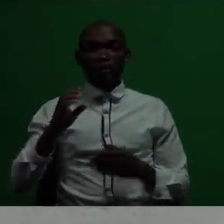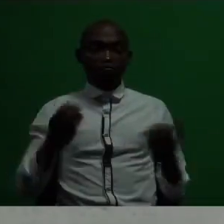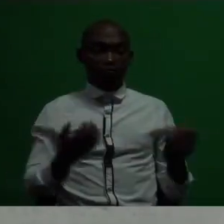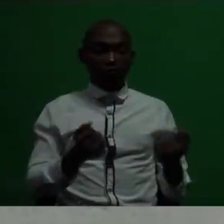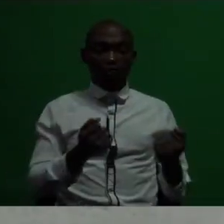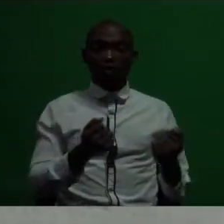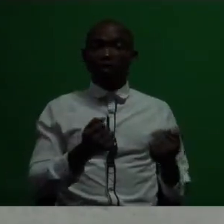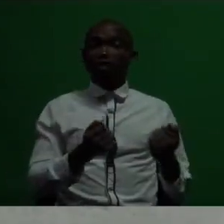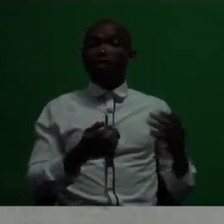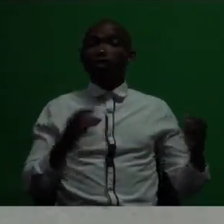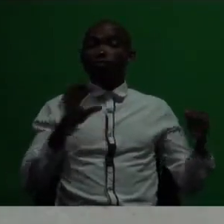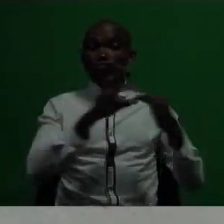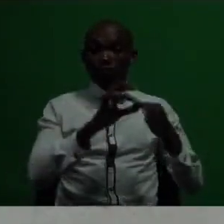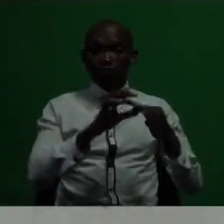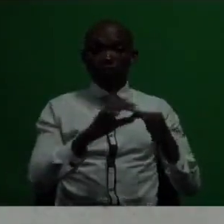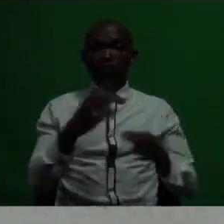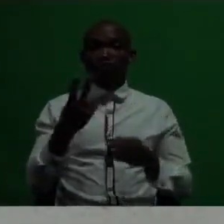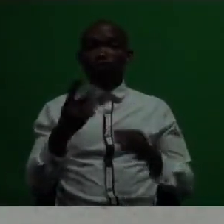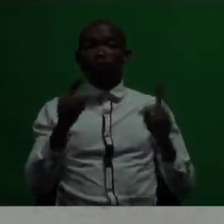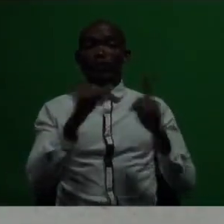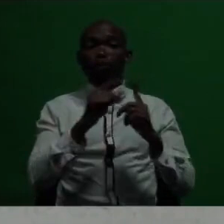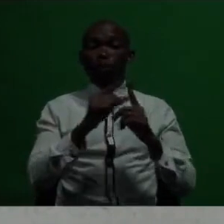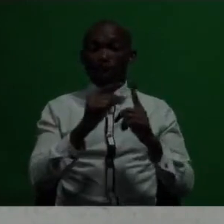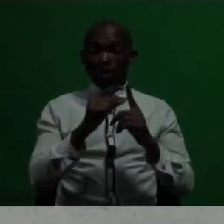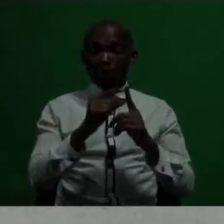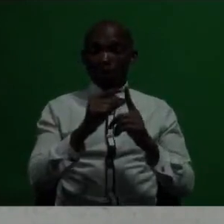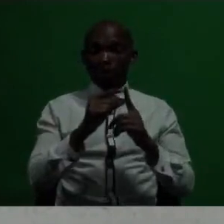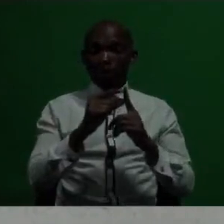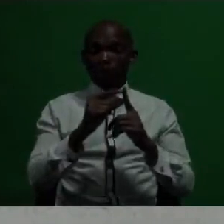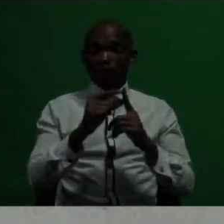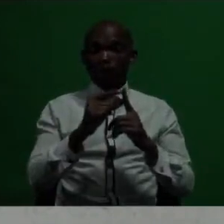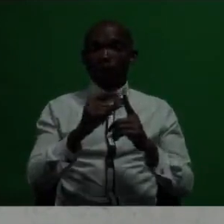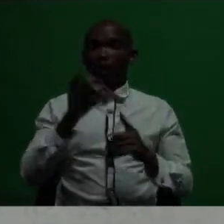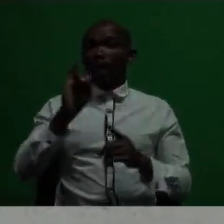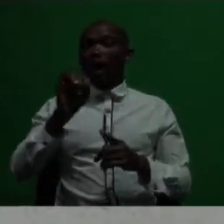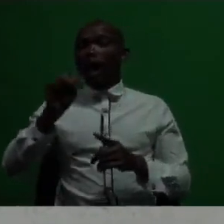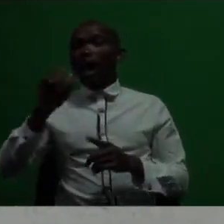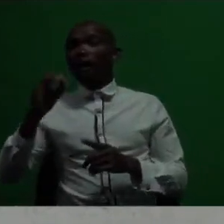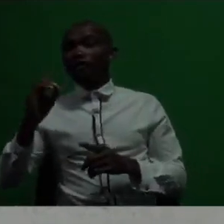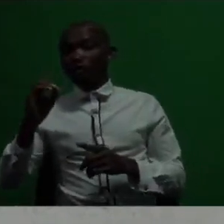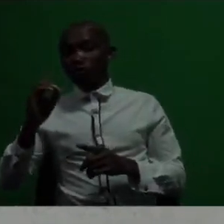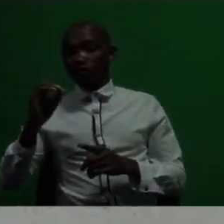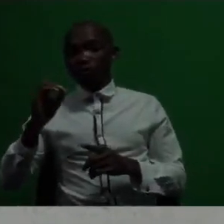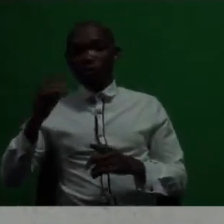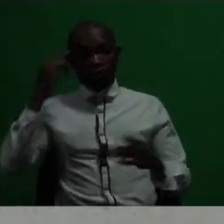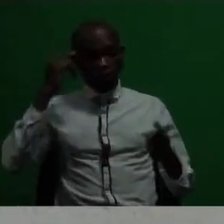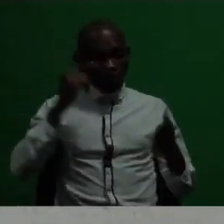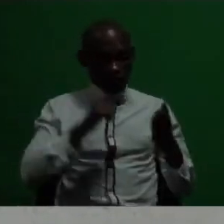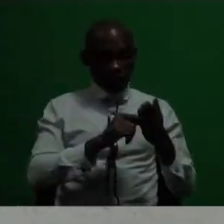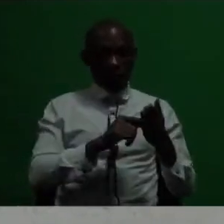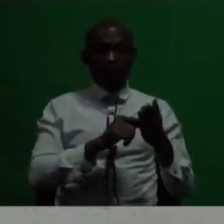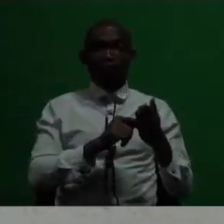of 2 words which are iso. The word iso from the